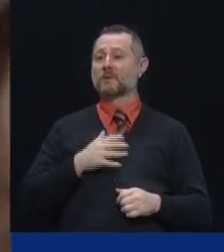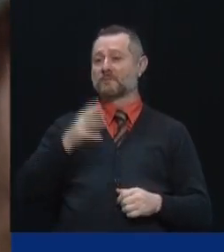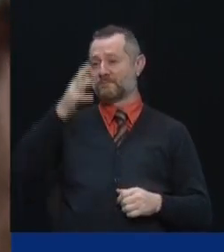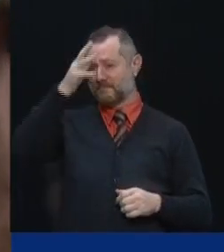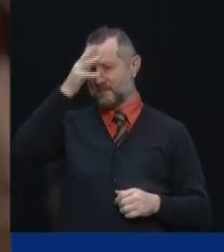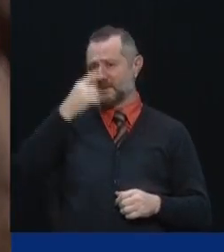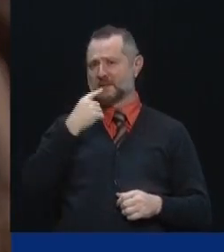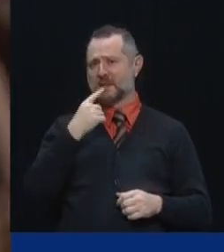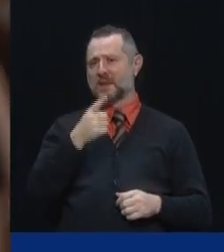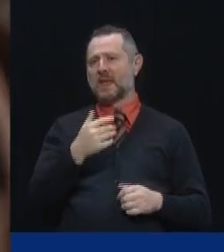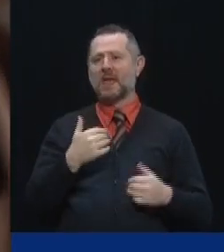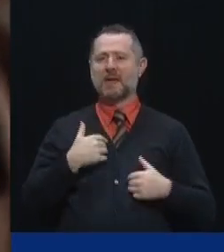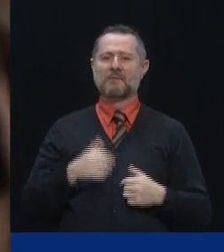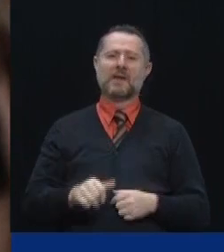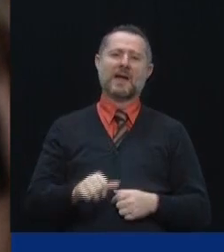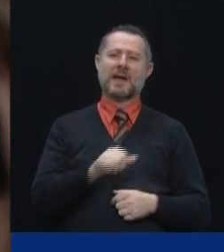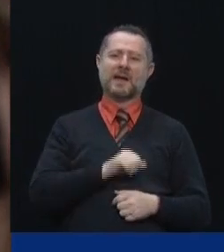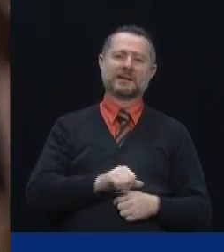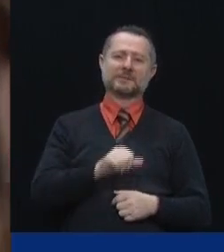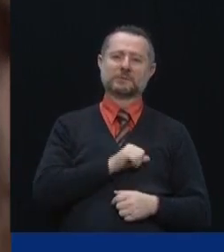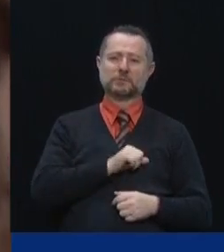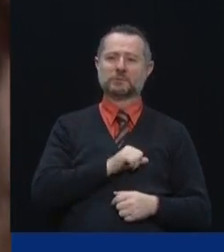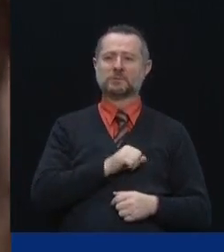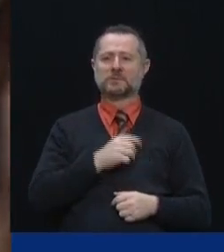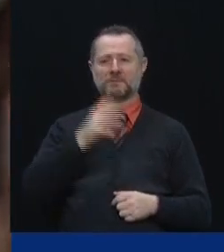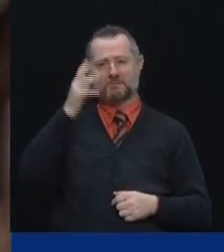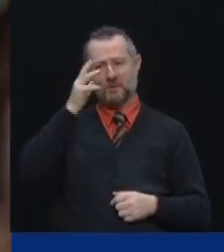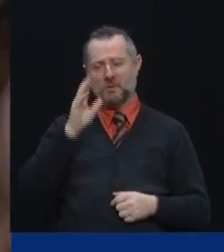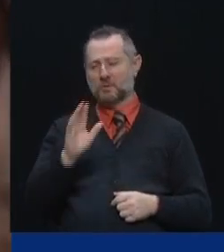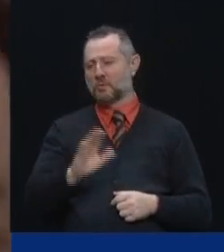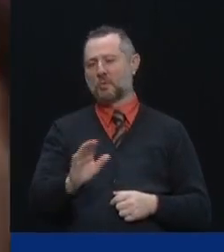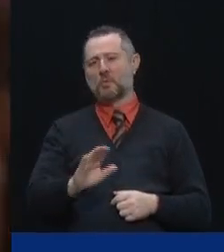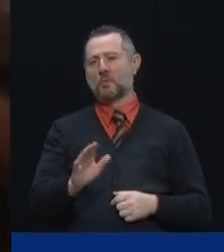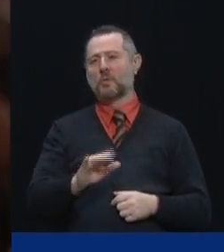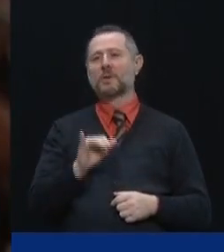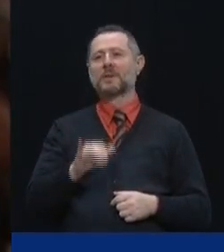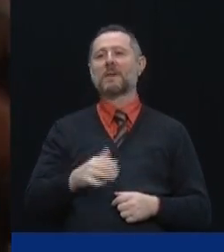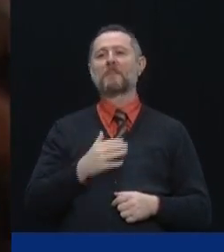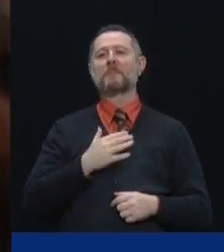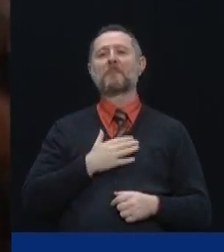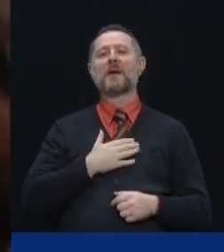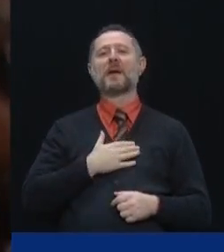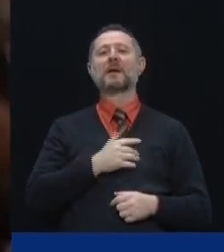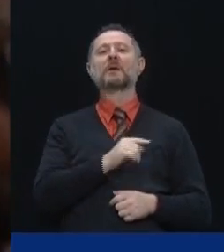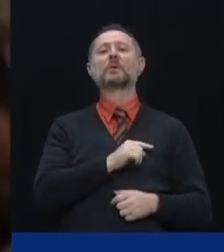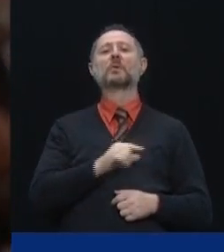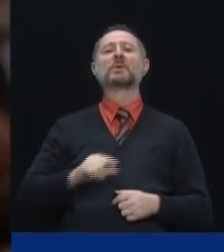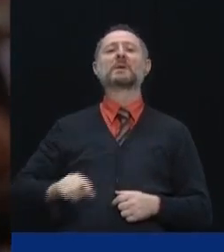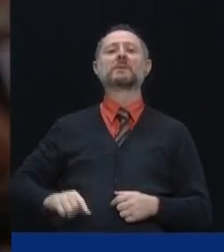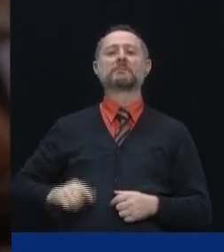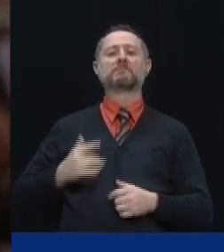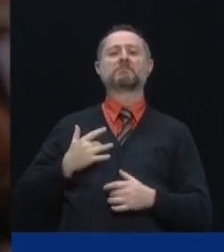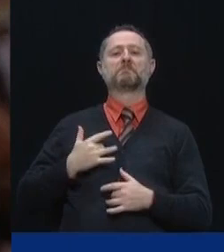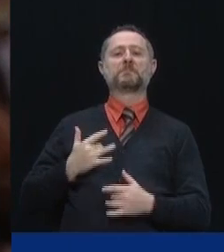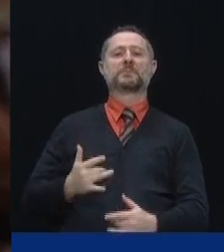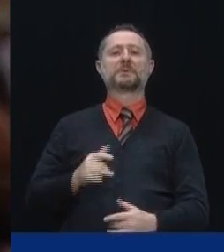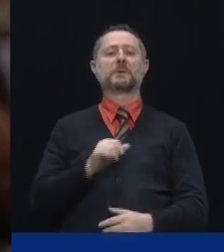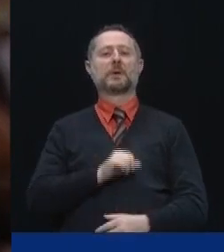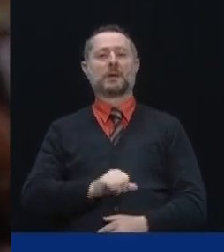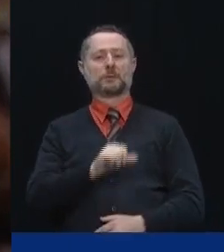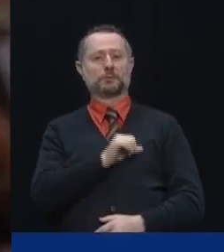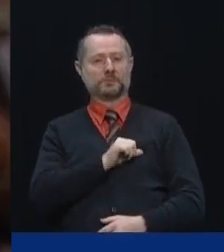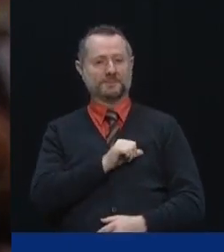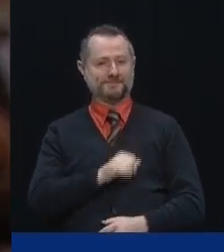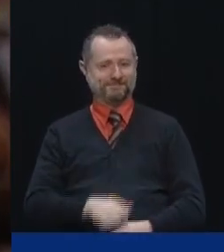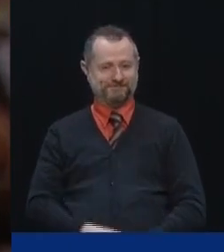his shoulder. And my father would say, that's not a chip on my shoulder. That's my Queens attitude on my shoulder. You